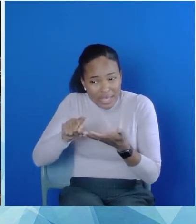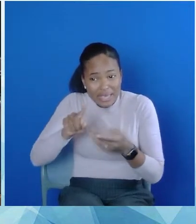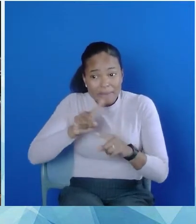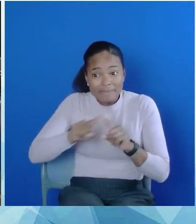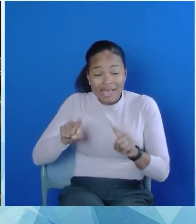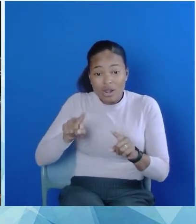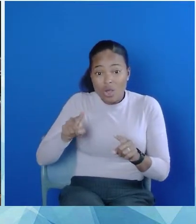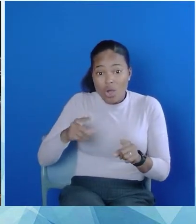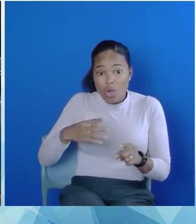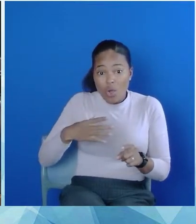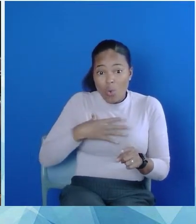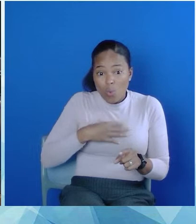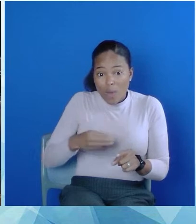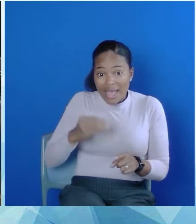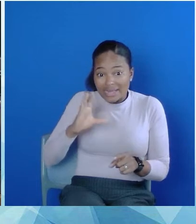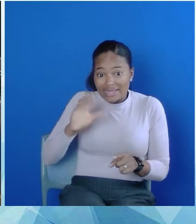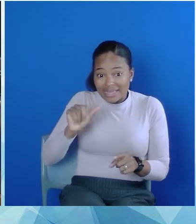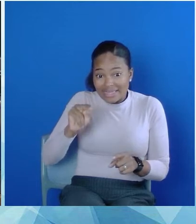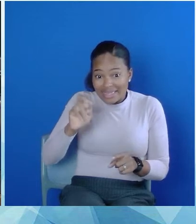year?